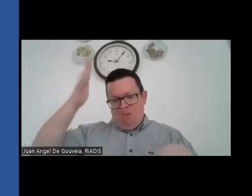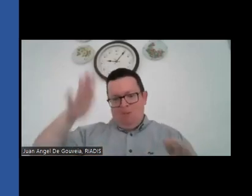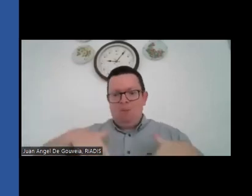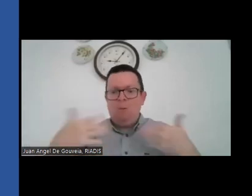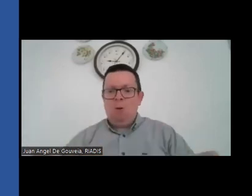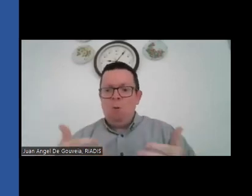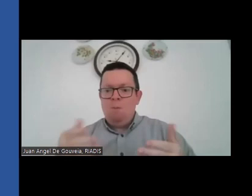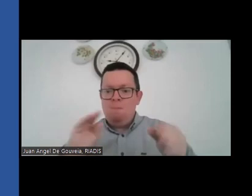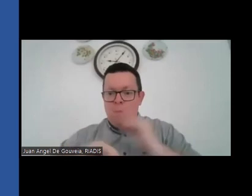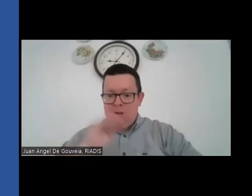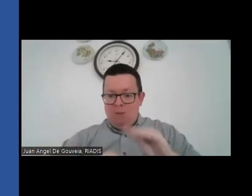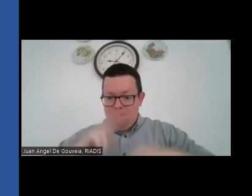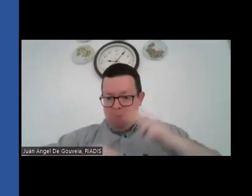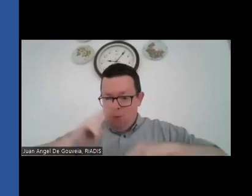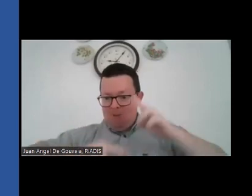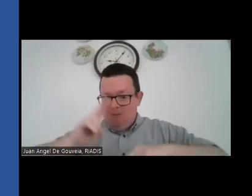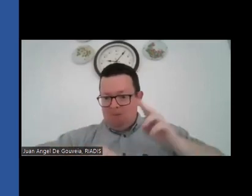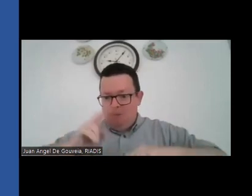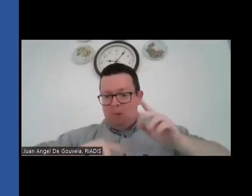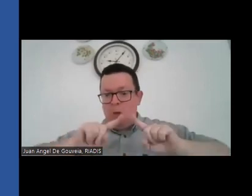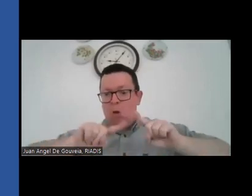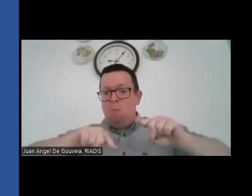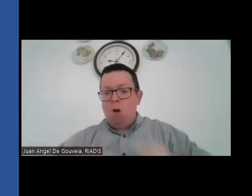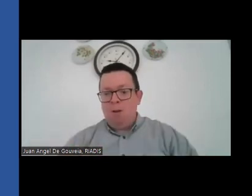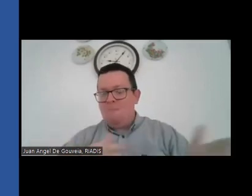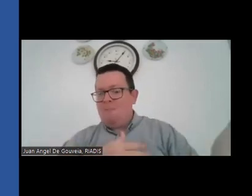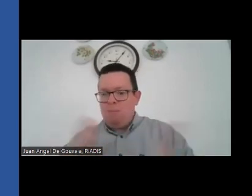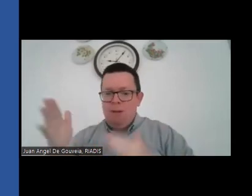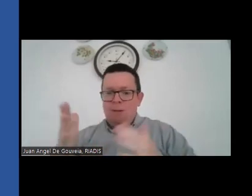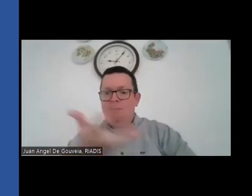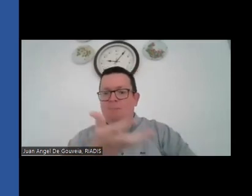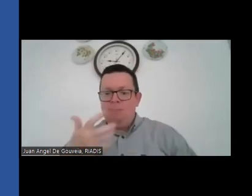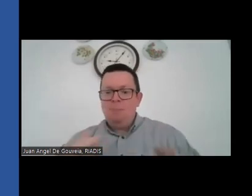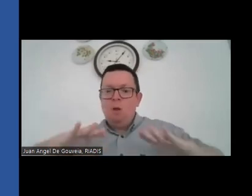policies and tools in disaster risk management.